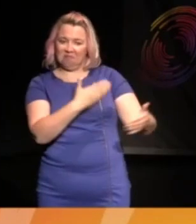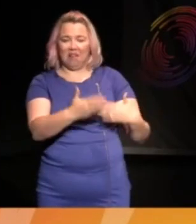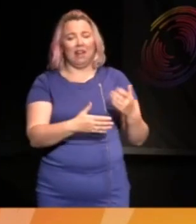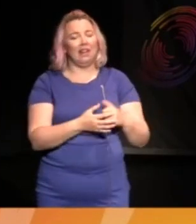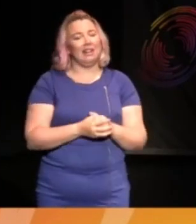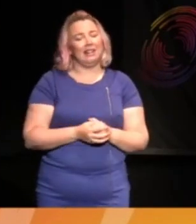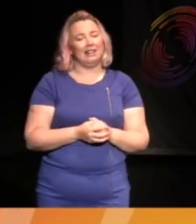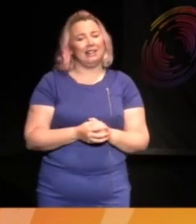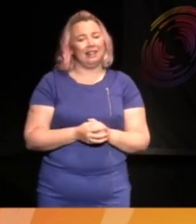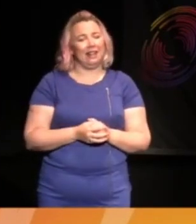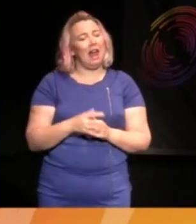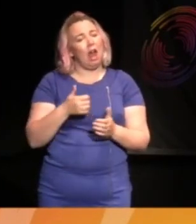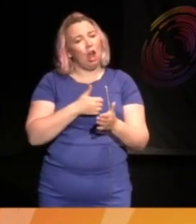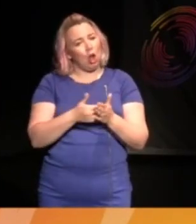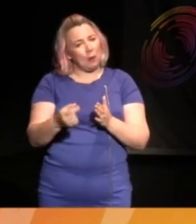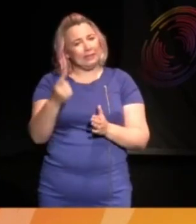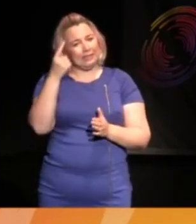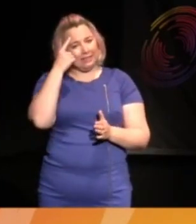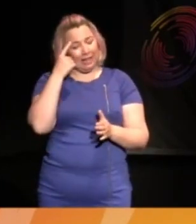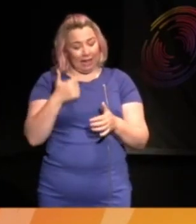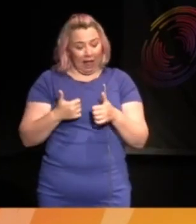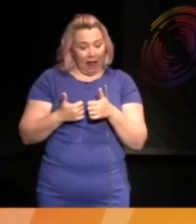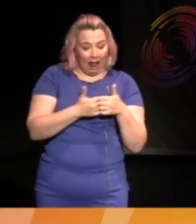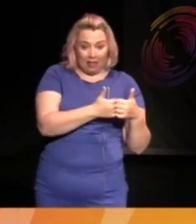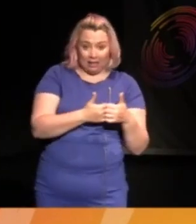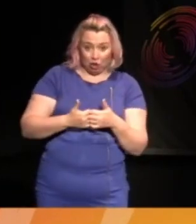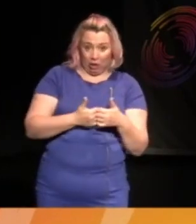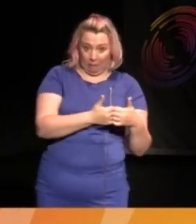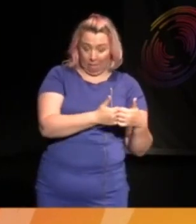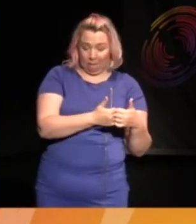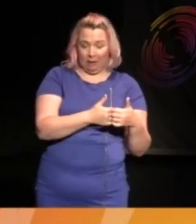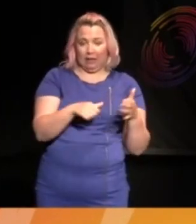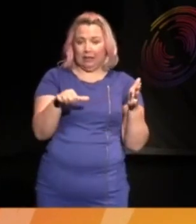always think the difficulty with allyship is,